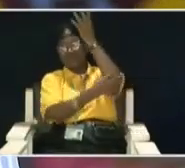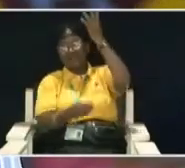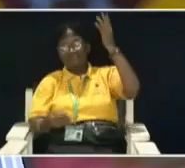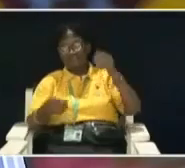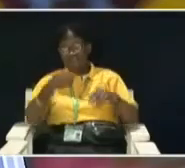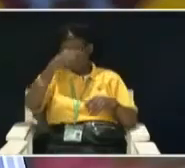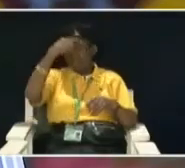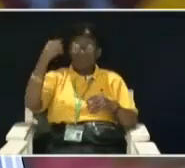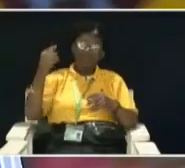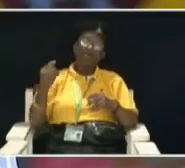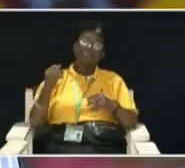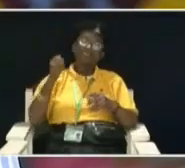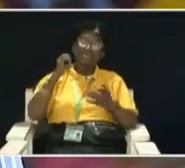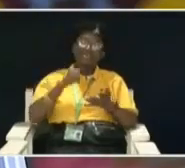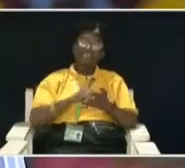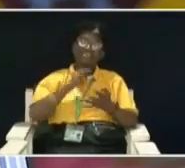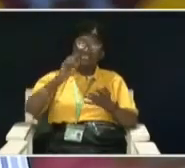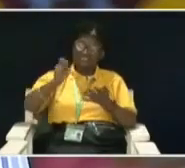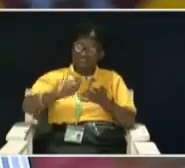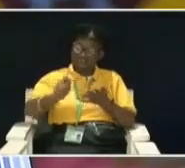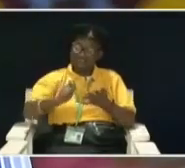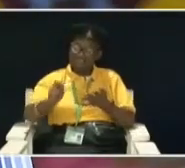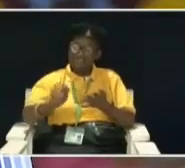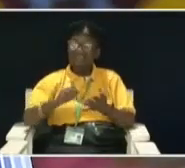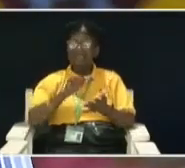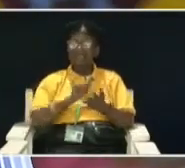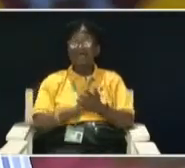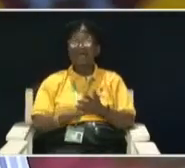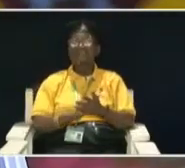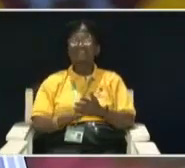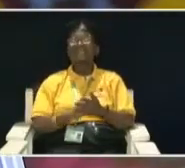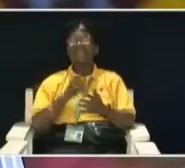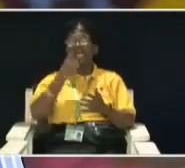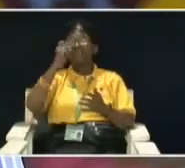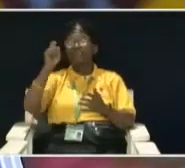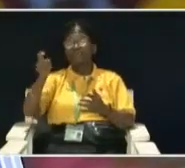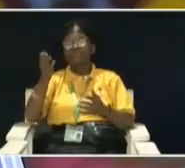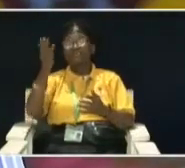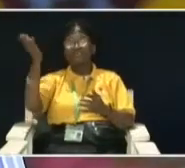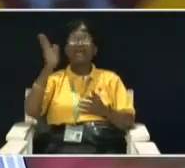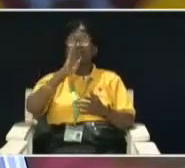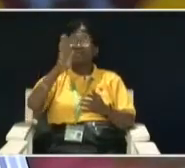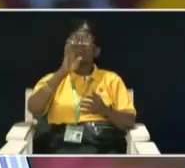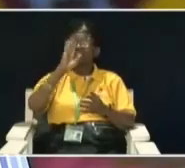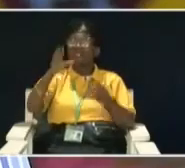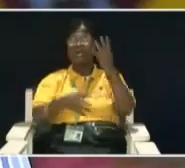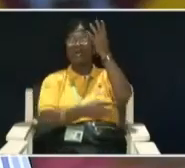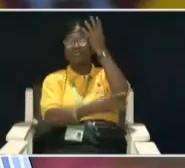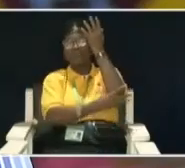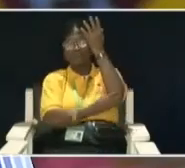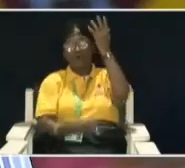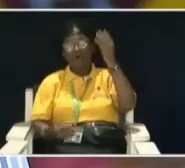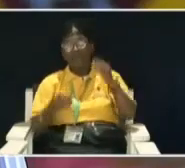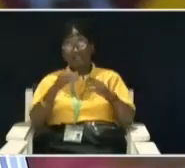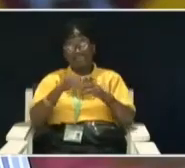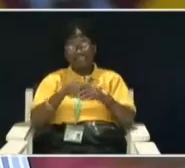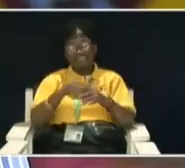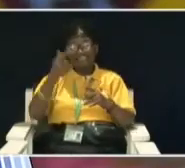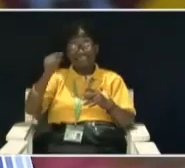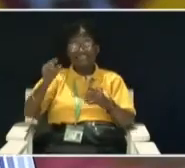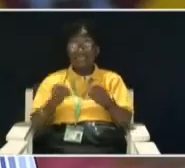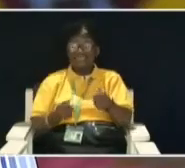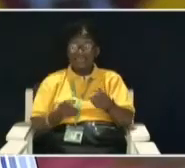there will always be the poor in the land, he didn't say you'll be one of them. He said in his word